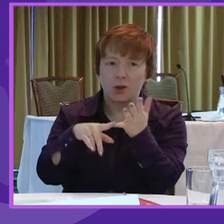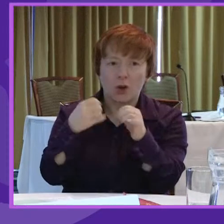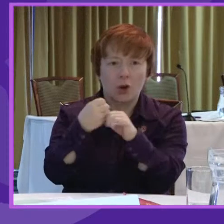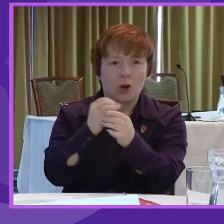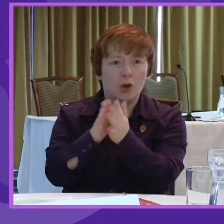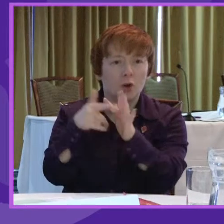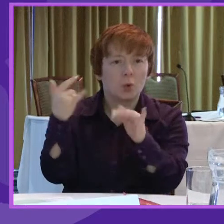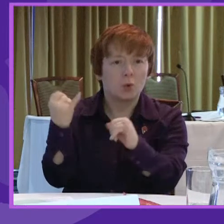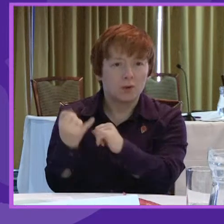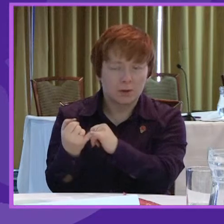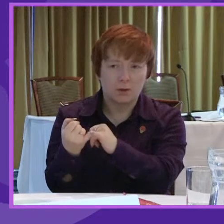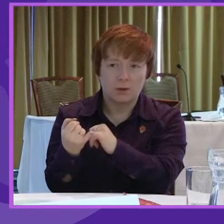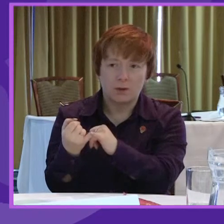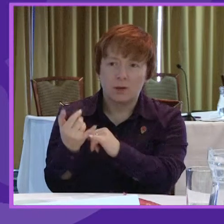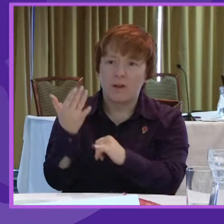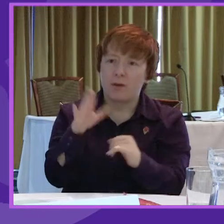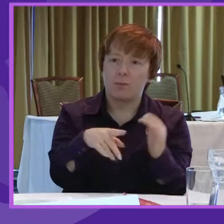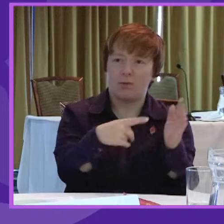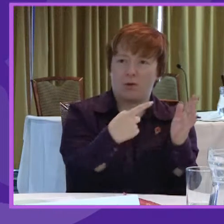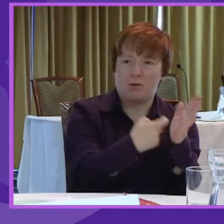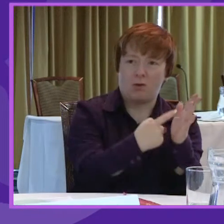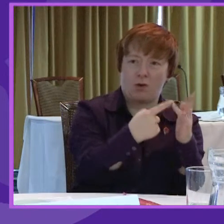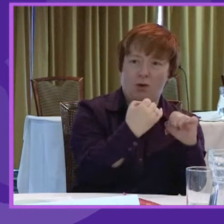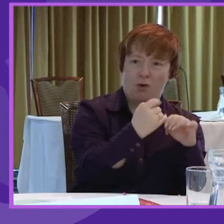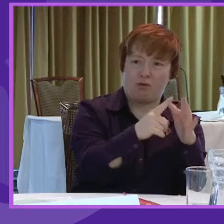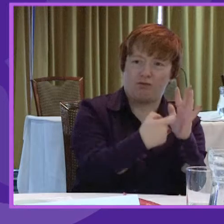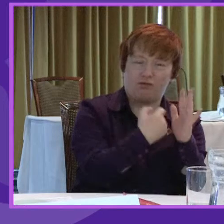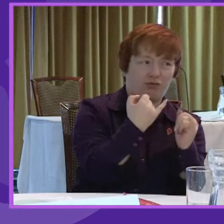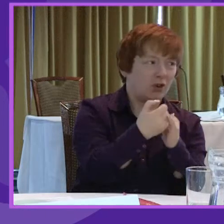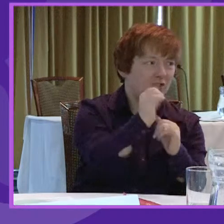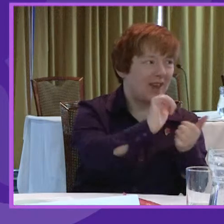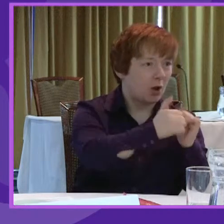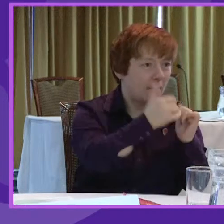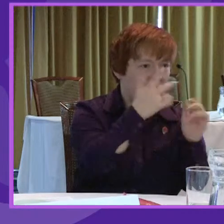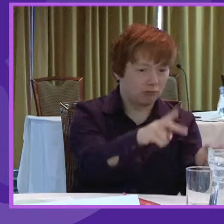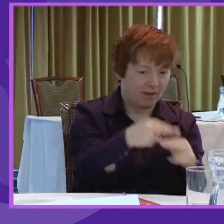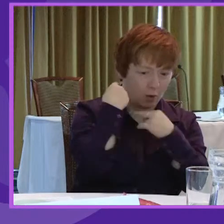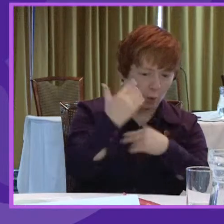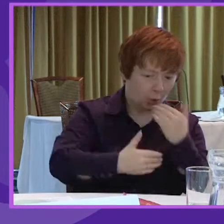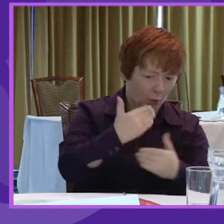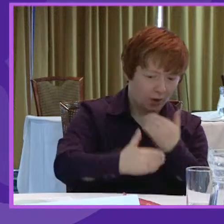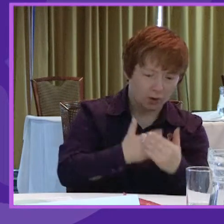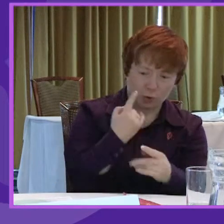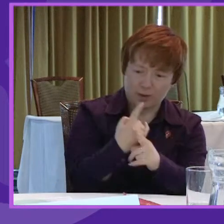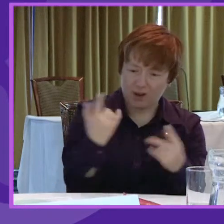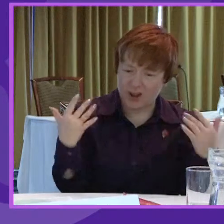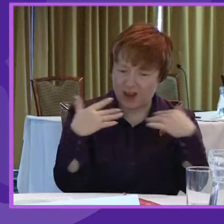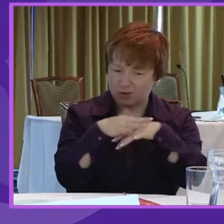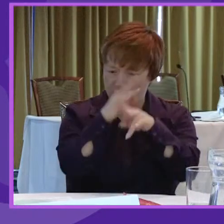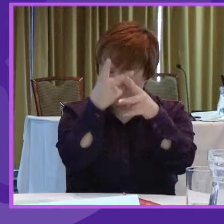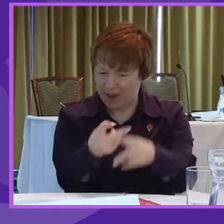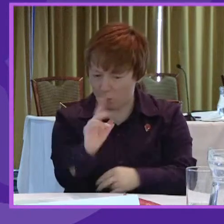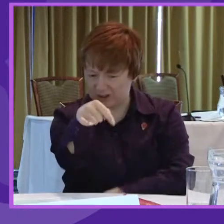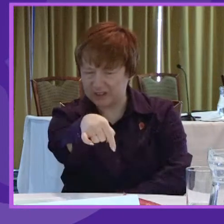briefly summarises a rapid review that was undertaken by Rogers and colleagues. And that was around informing understanding of integrated